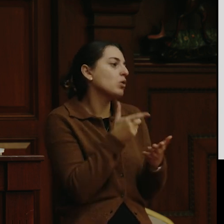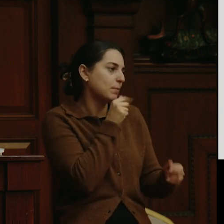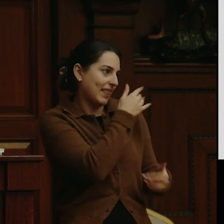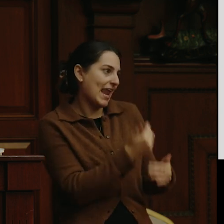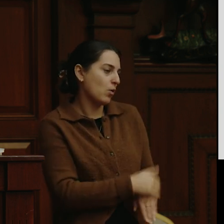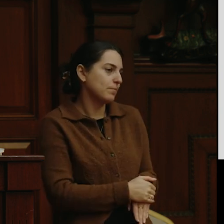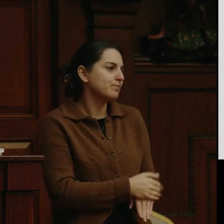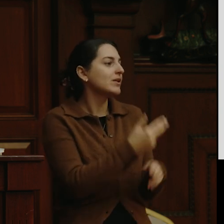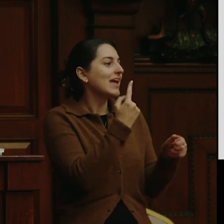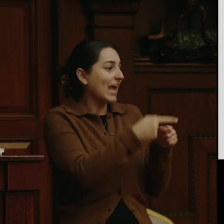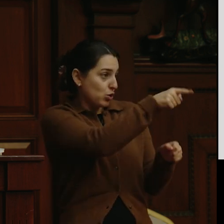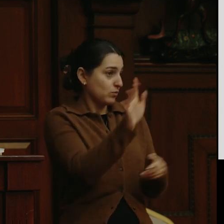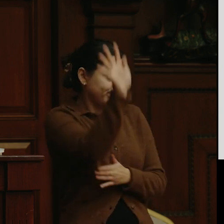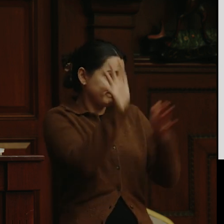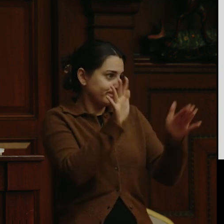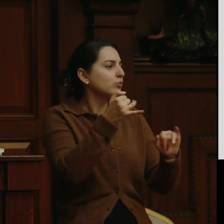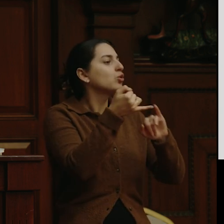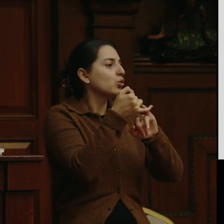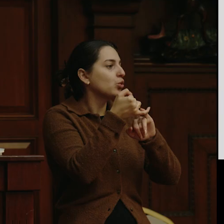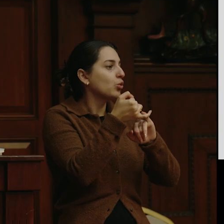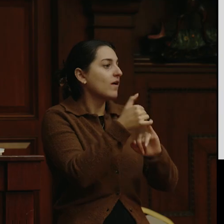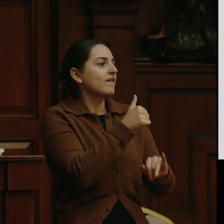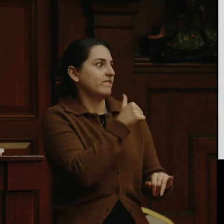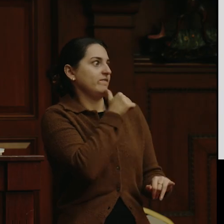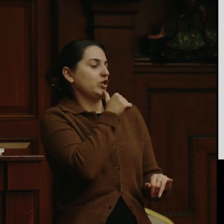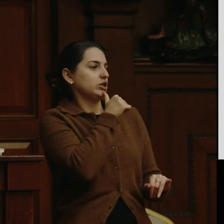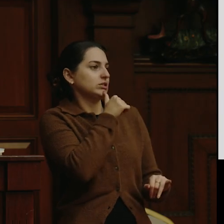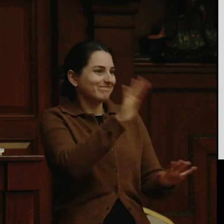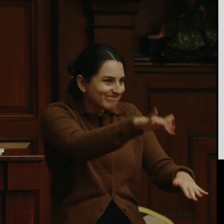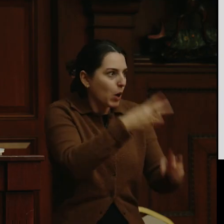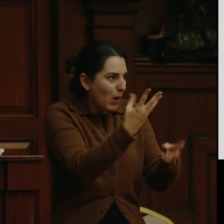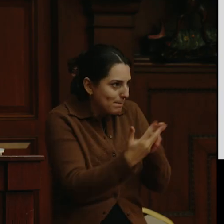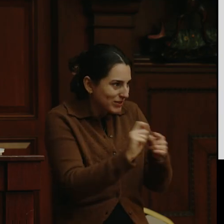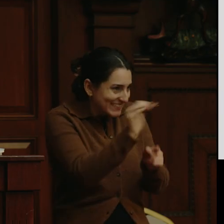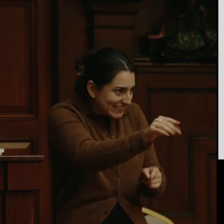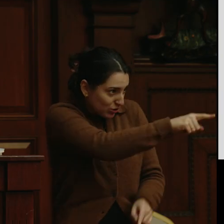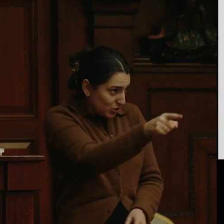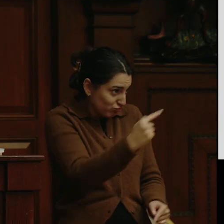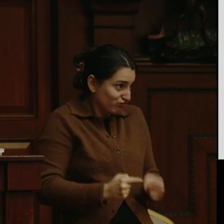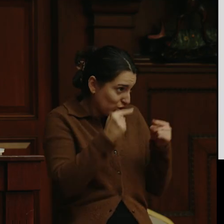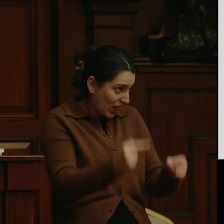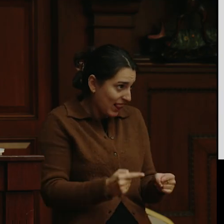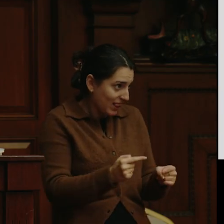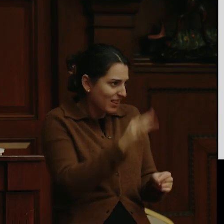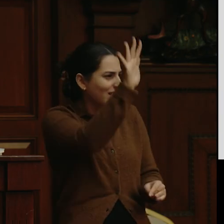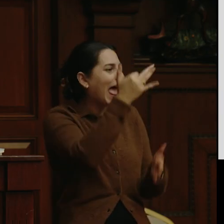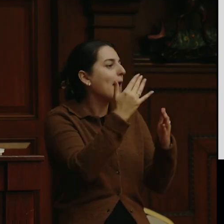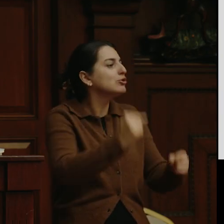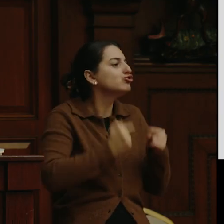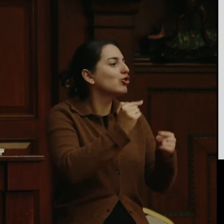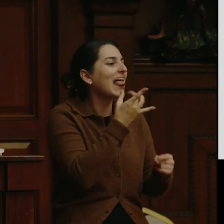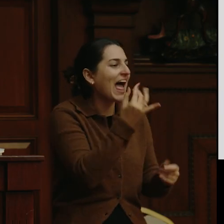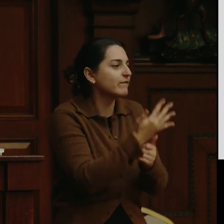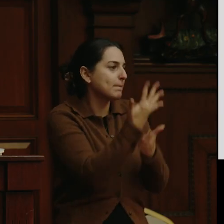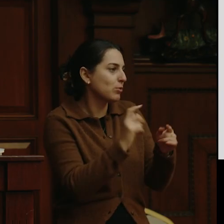So again, a showing of hands, people who this was the first stumbling block, just getting the blood test done, if you could get an idea where this was a problem